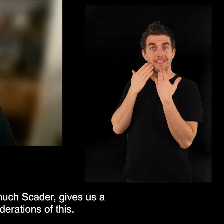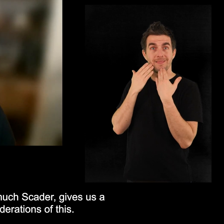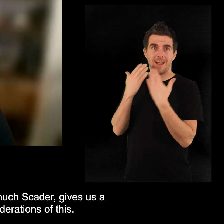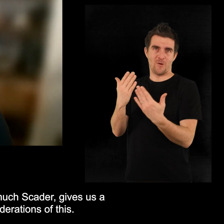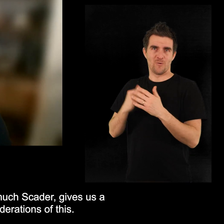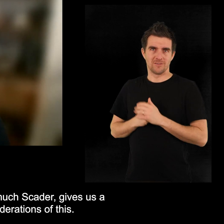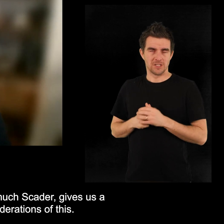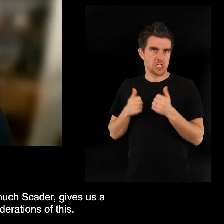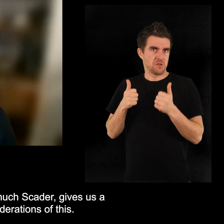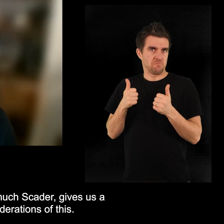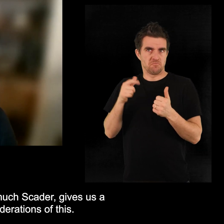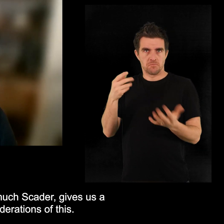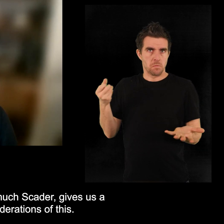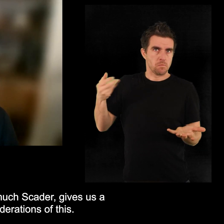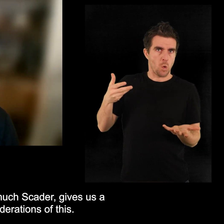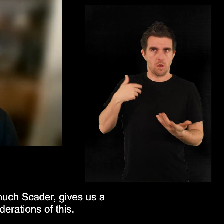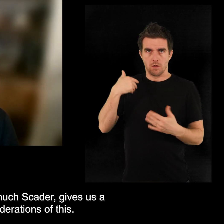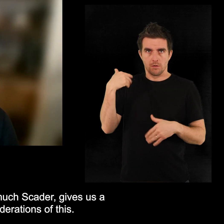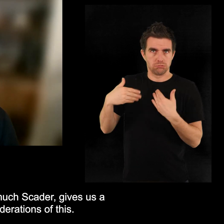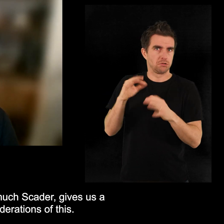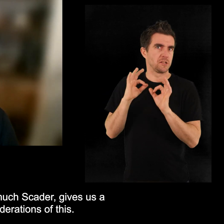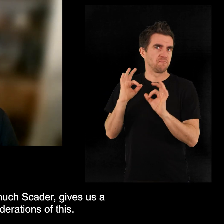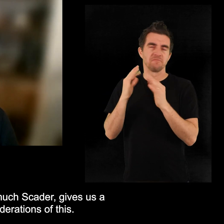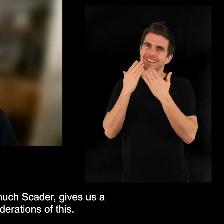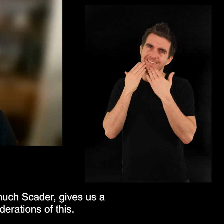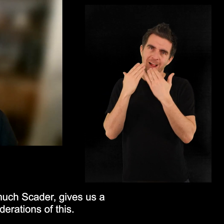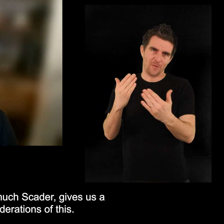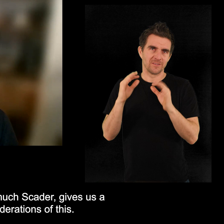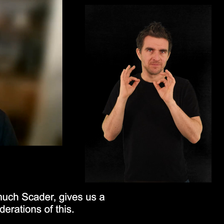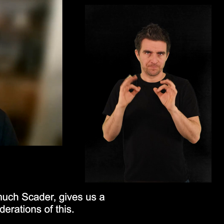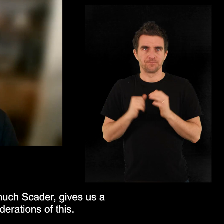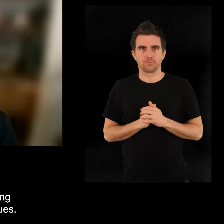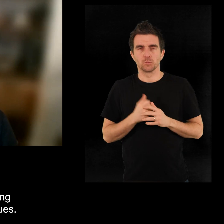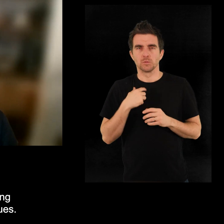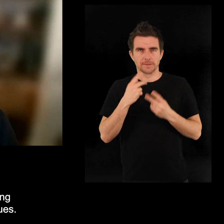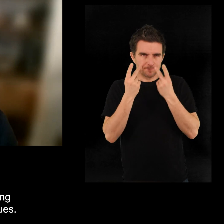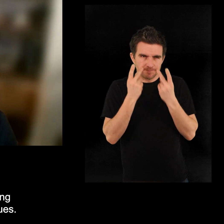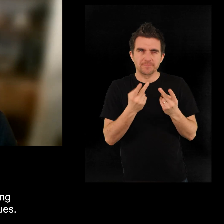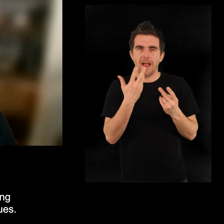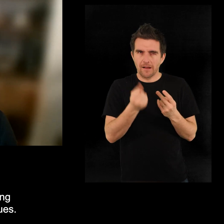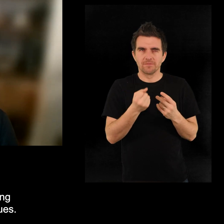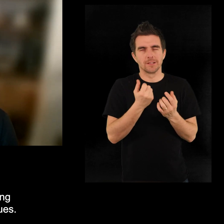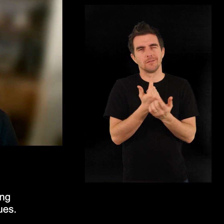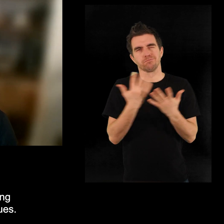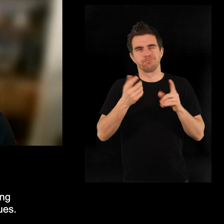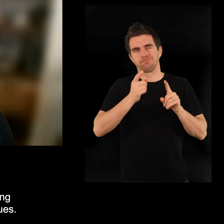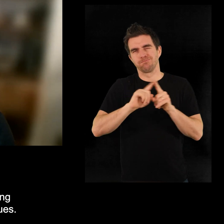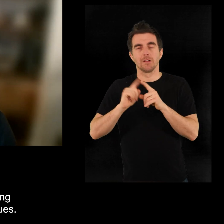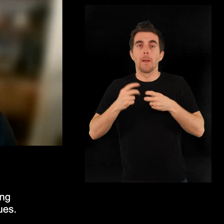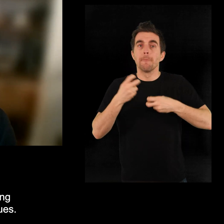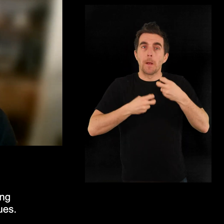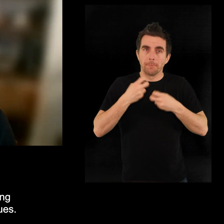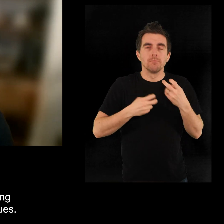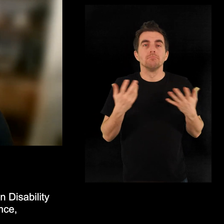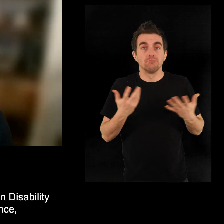Scatter gives us a really good start to our considerations of this. What we're going to be looking at really in